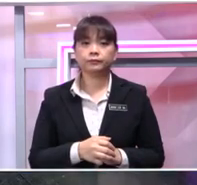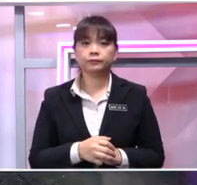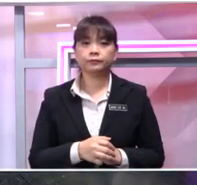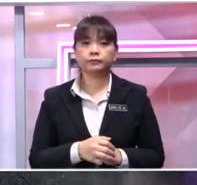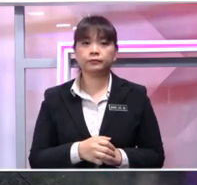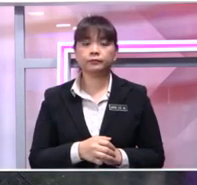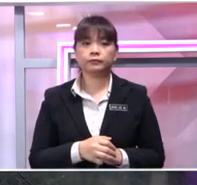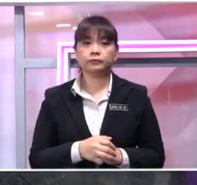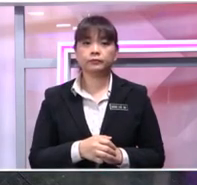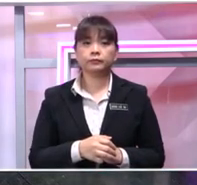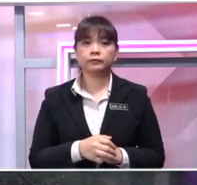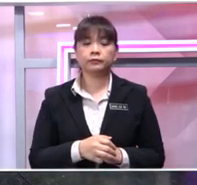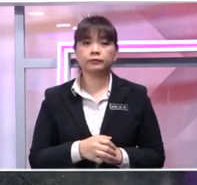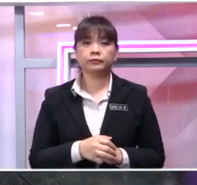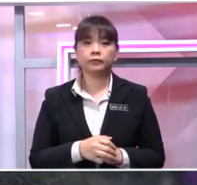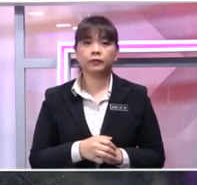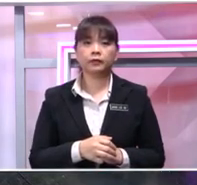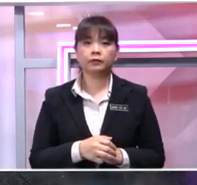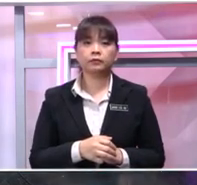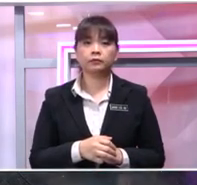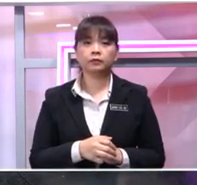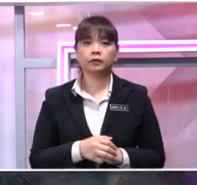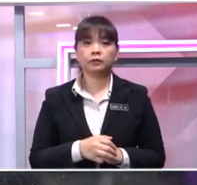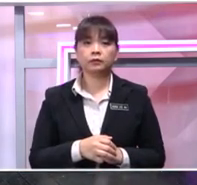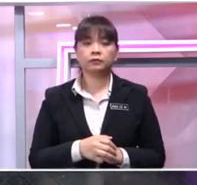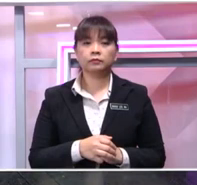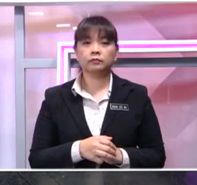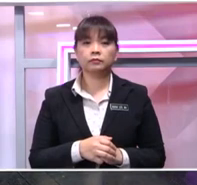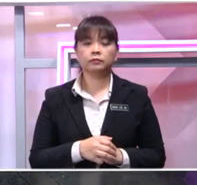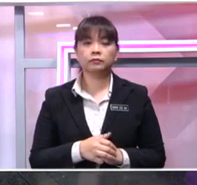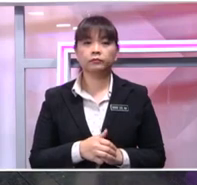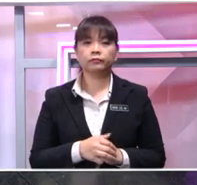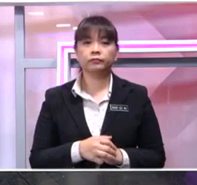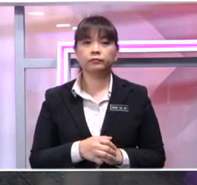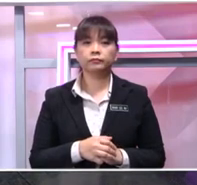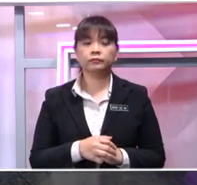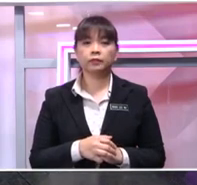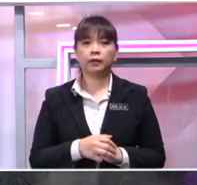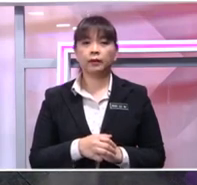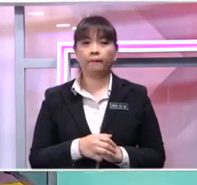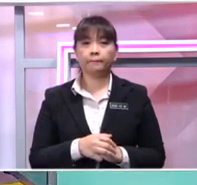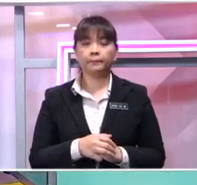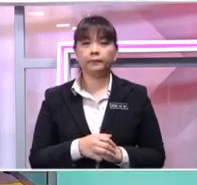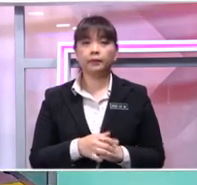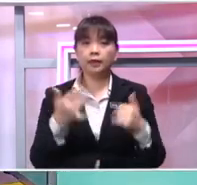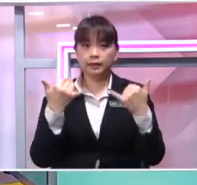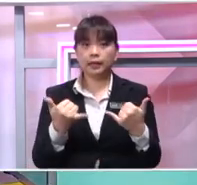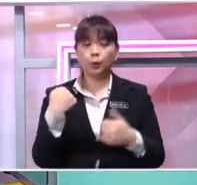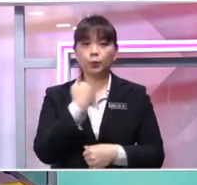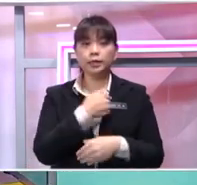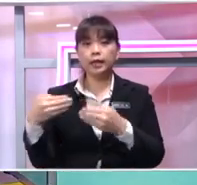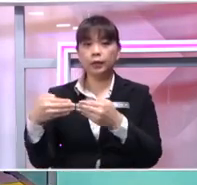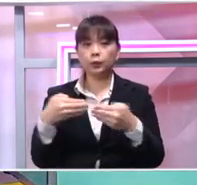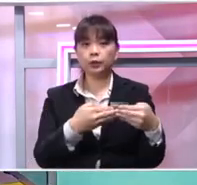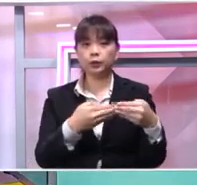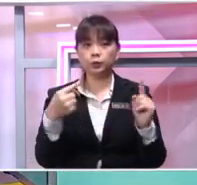That's new for me. I learned new things today. Yes. Interesting. Okay, so the next one, teacher, well, let's go. Well, we should continue for the